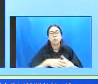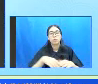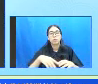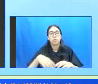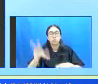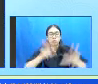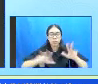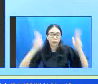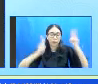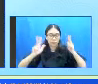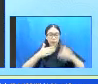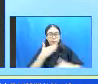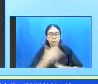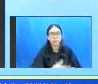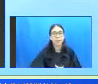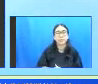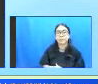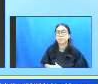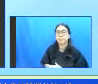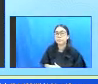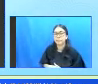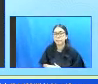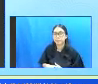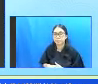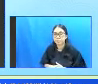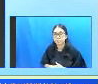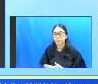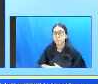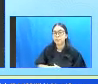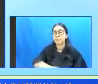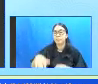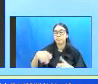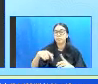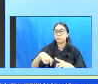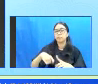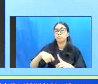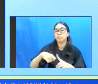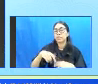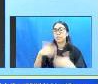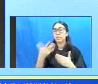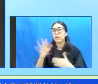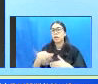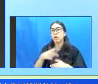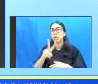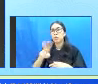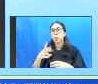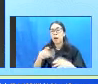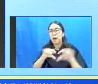Maybe, Pataki, because the line wasn't completely clear for the last 2 sentences, maybe you can repeat that.